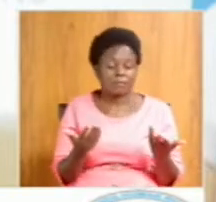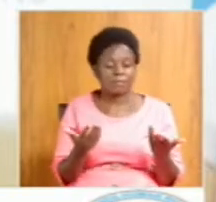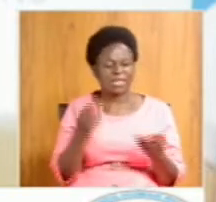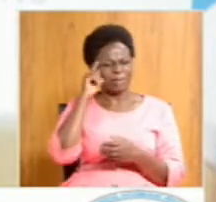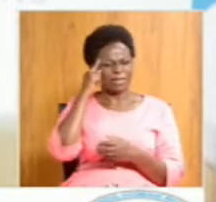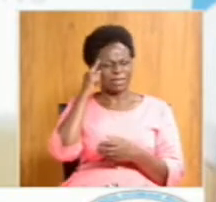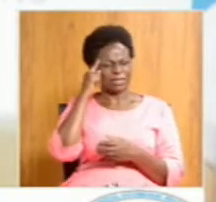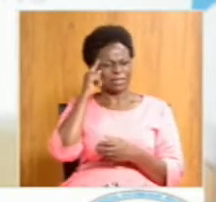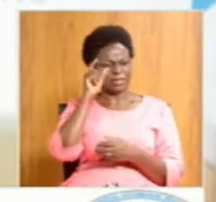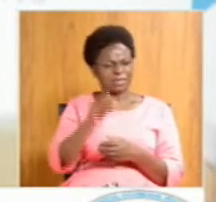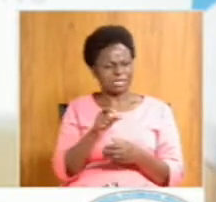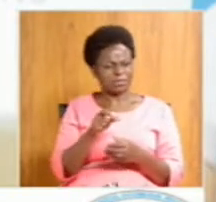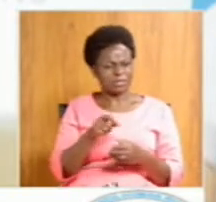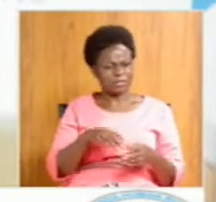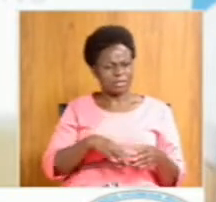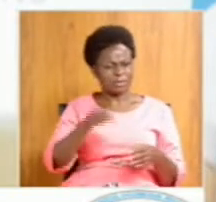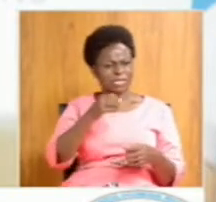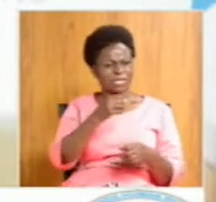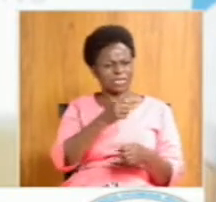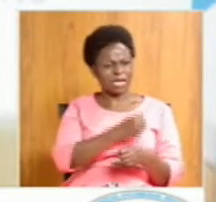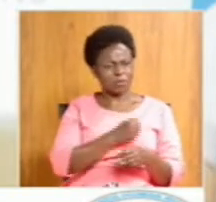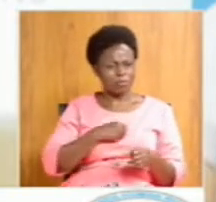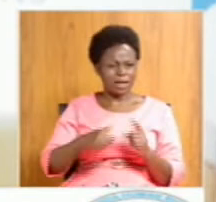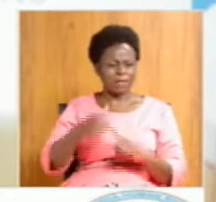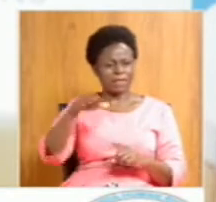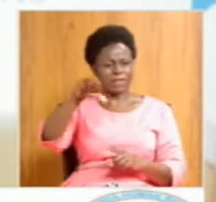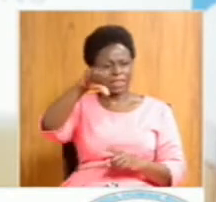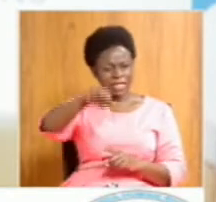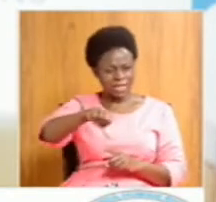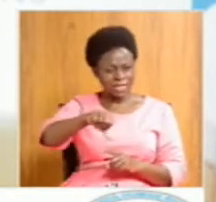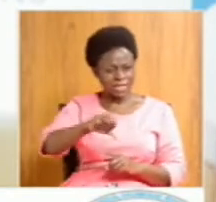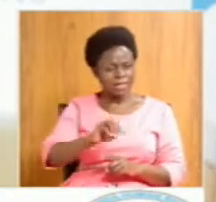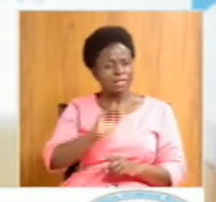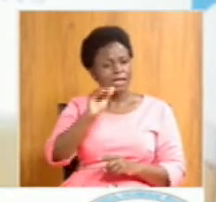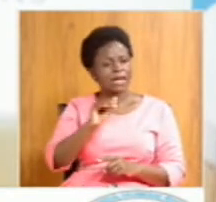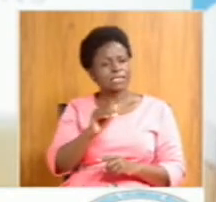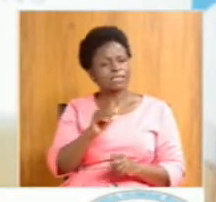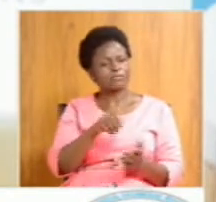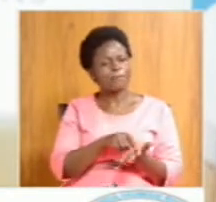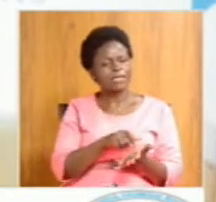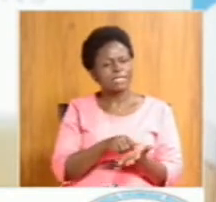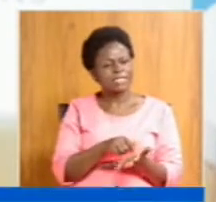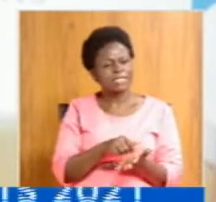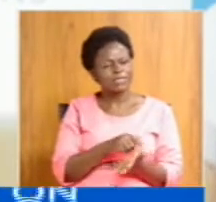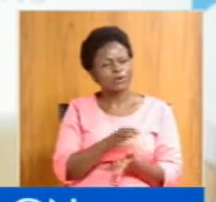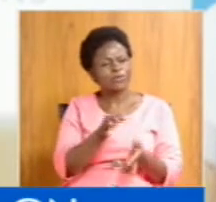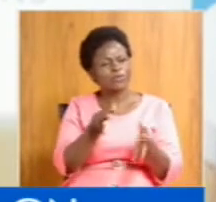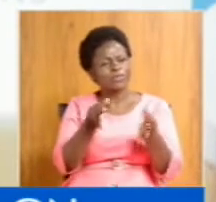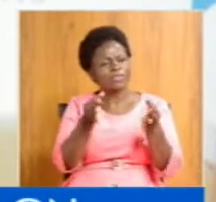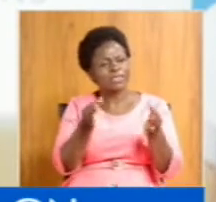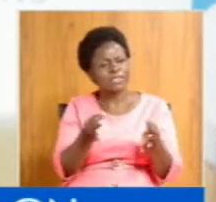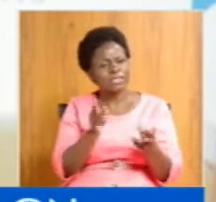Imagine someone to impregnate a woman for nine months and then ask for the bills. All those